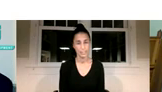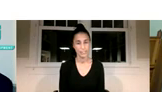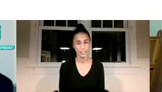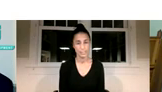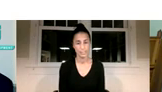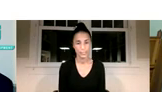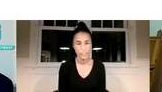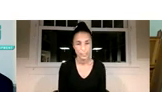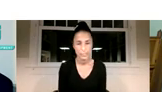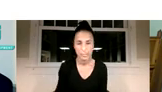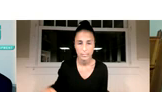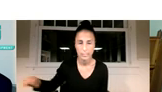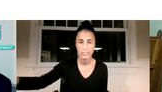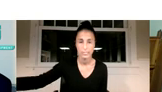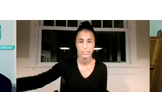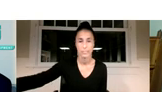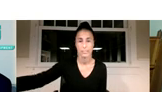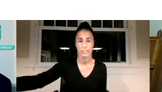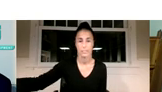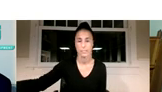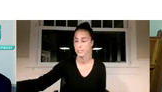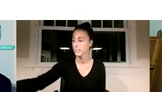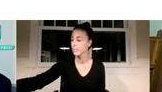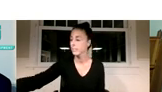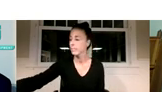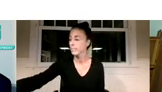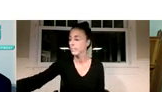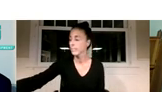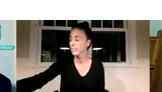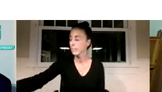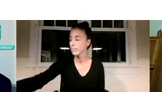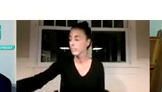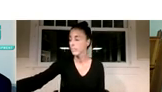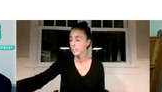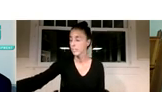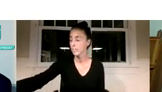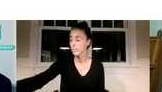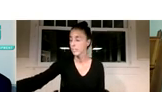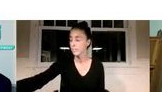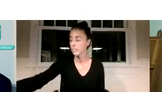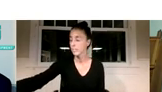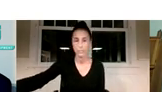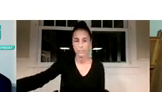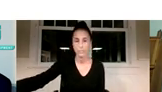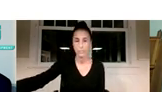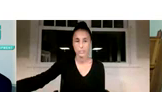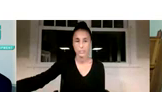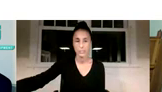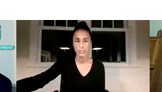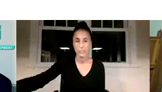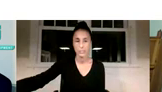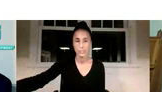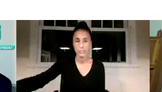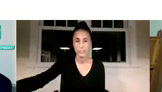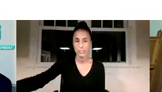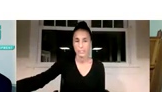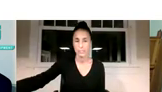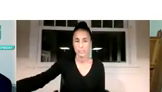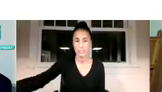the public are also invited to participate in these Planning Commission workshops. And you can see the dates of the workshops on the